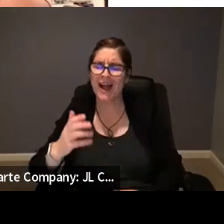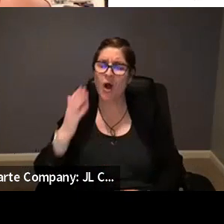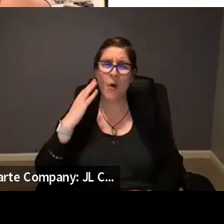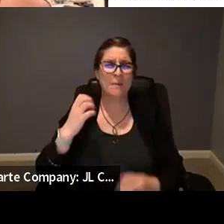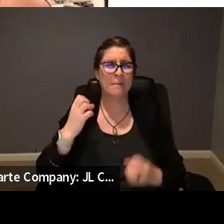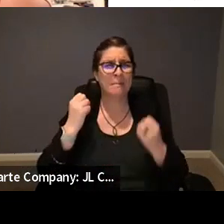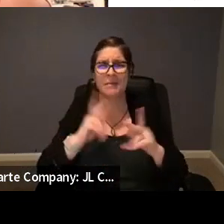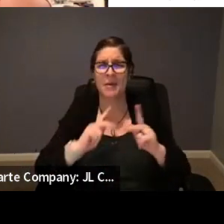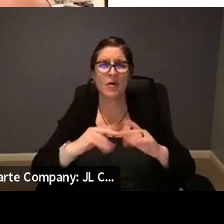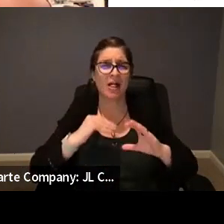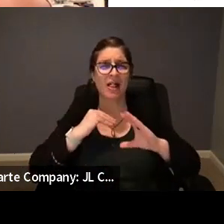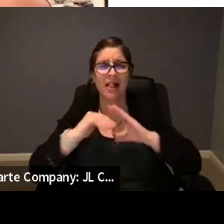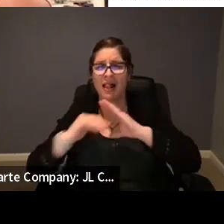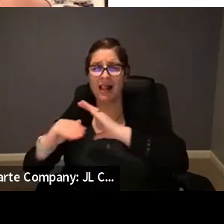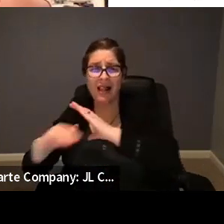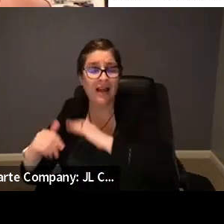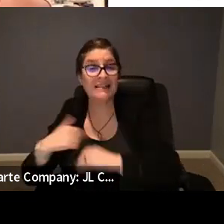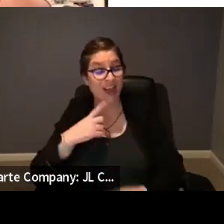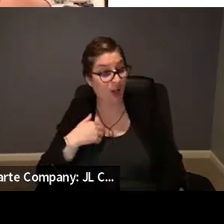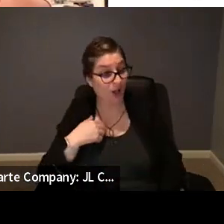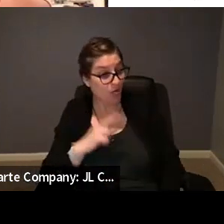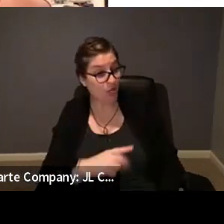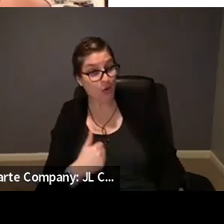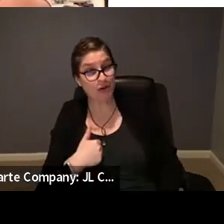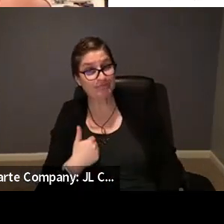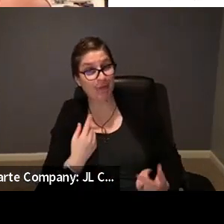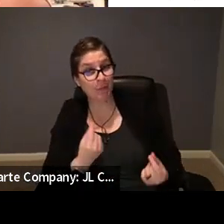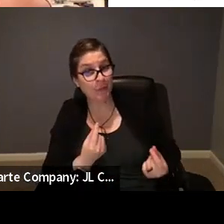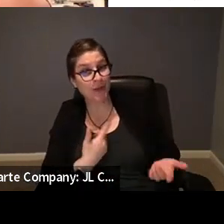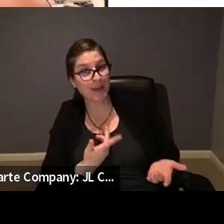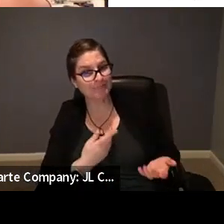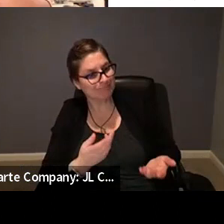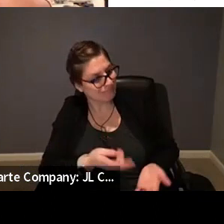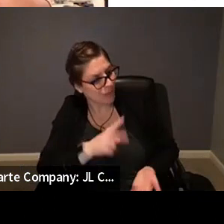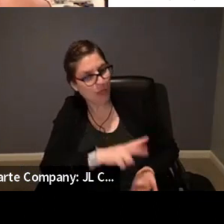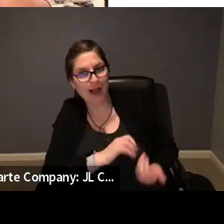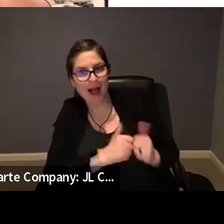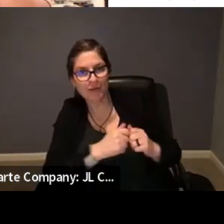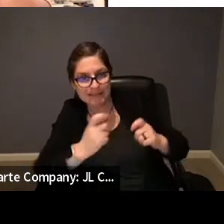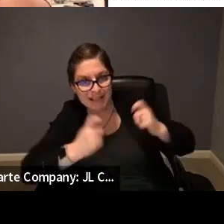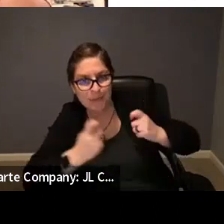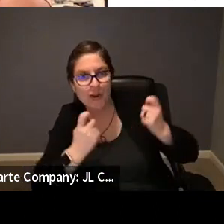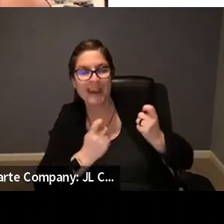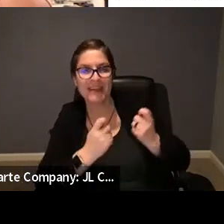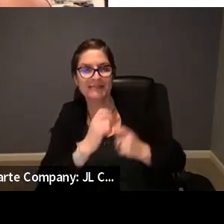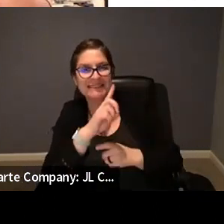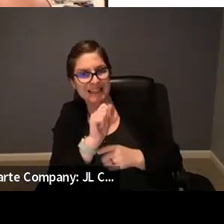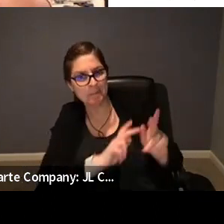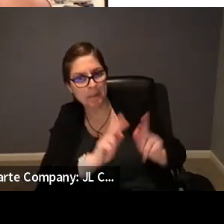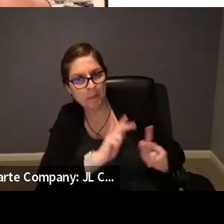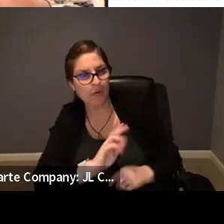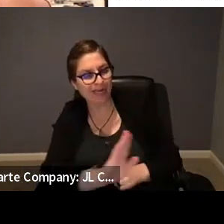people saying, check out what I'm creating and check out how it is celebrating disabled people and disabled